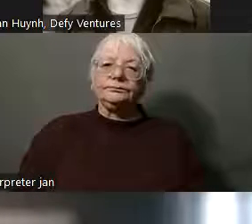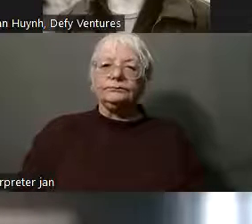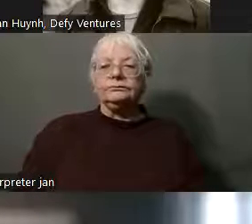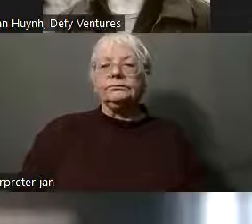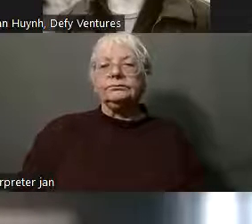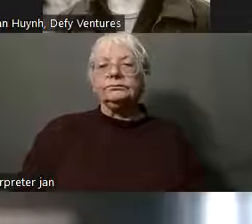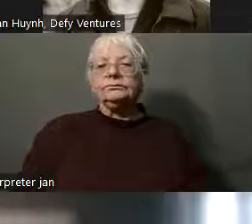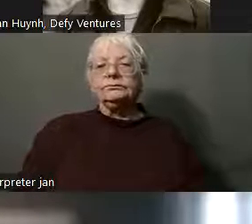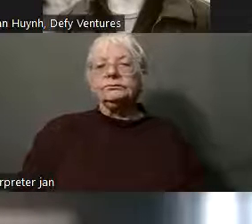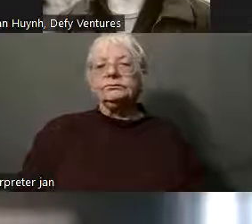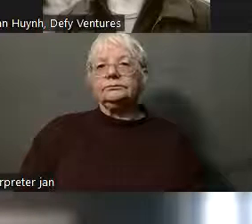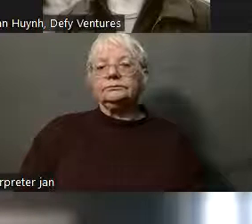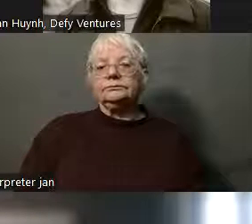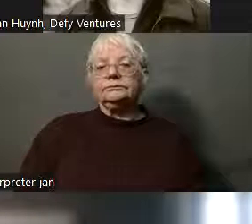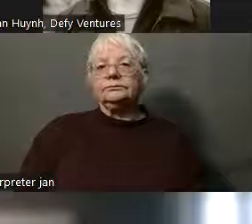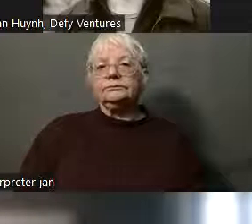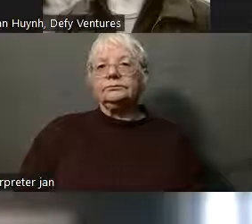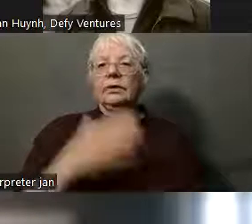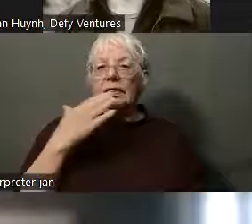Thank you, Kwan.